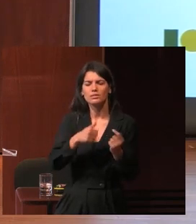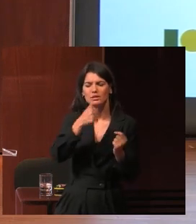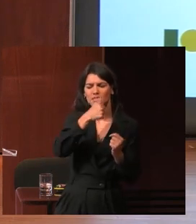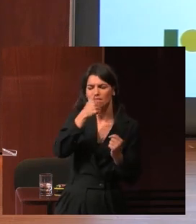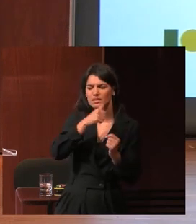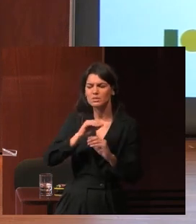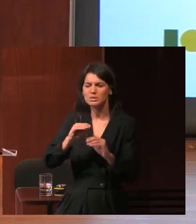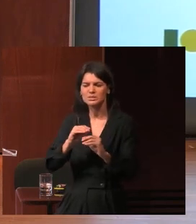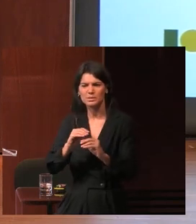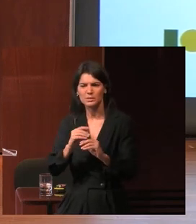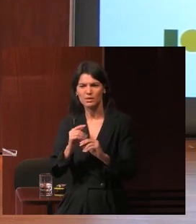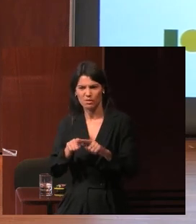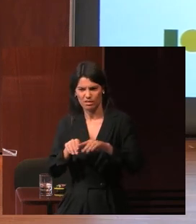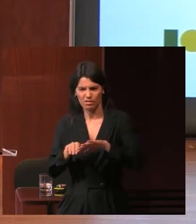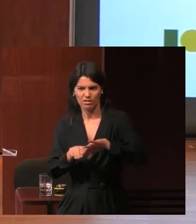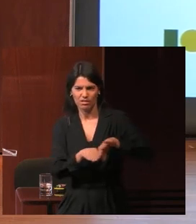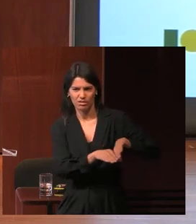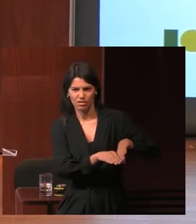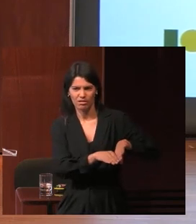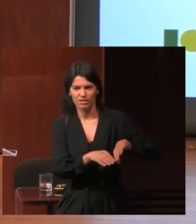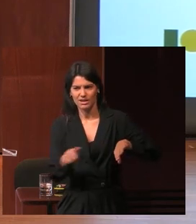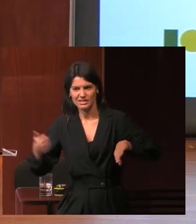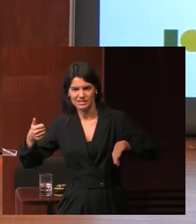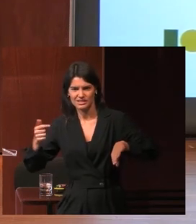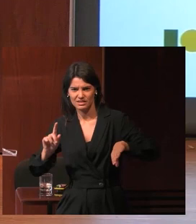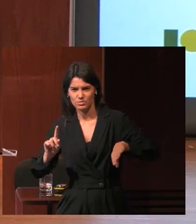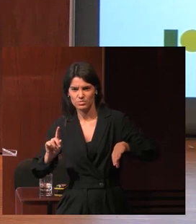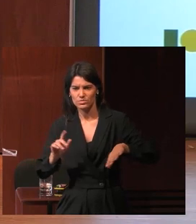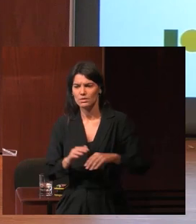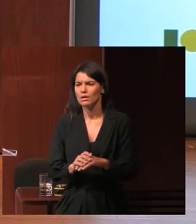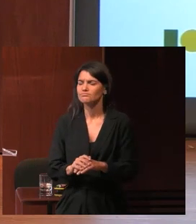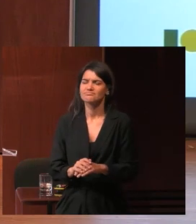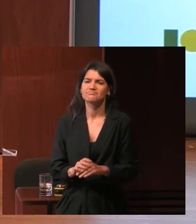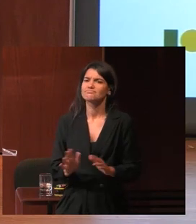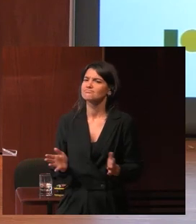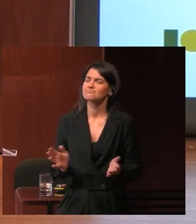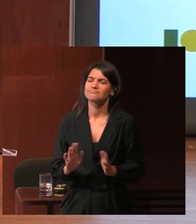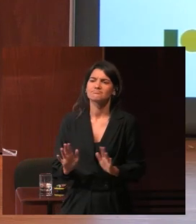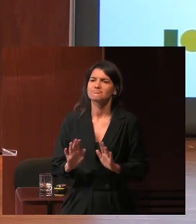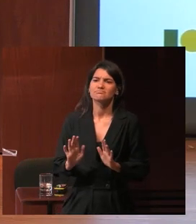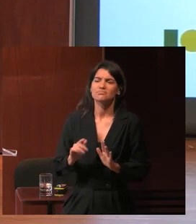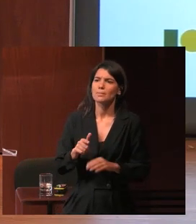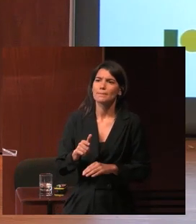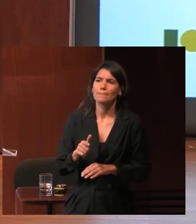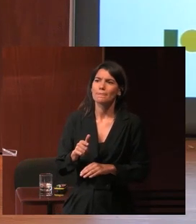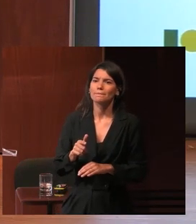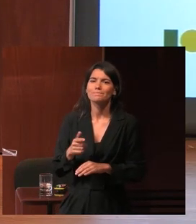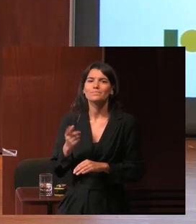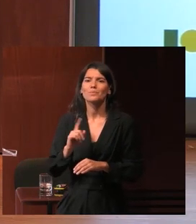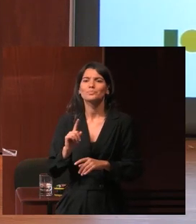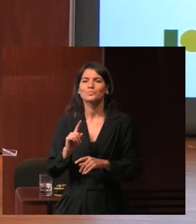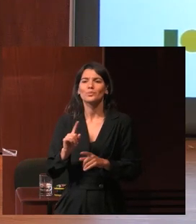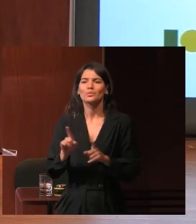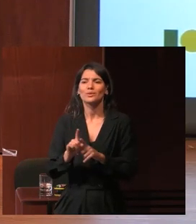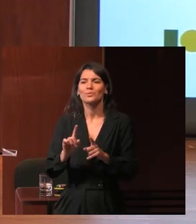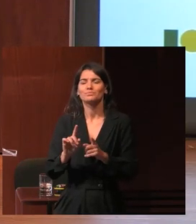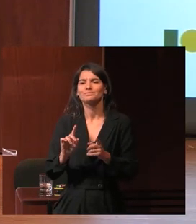No, I don't think so. It is not a controversy. It is an addition, I think. So